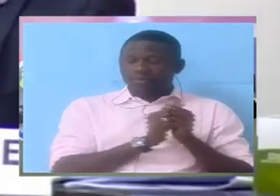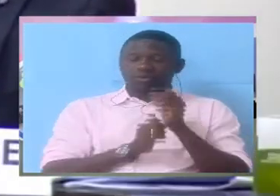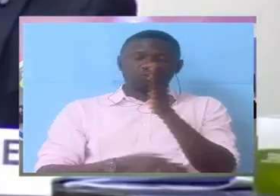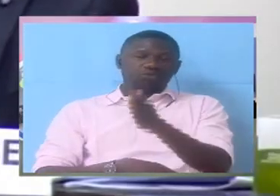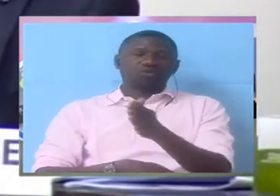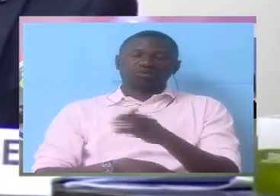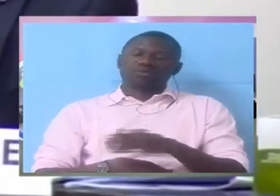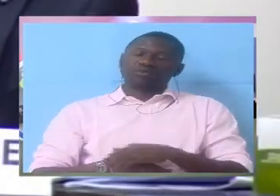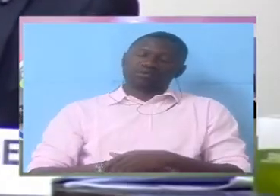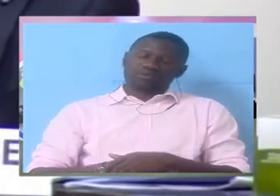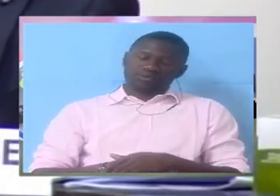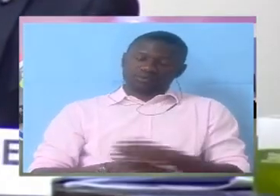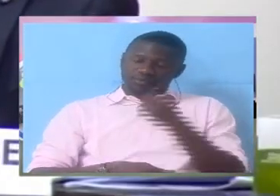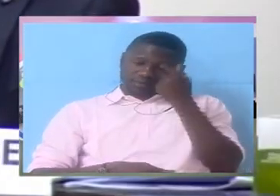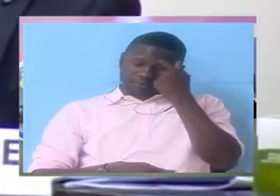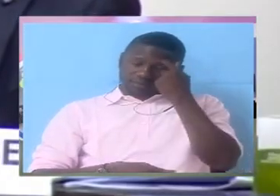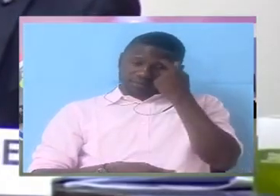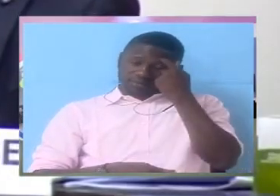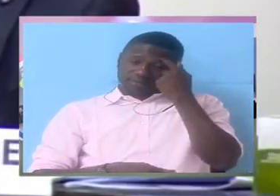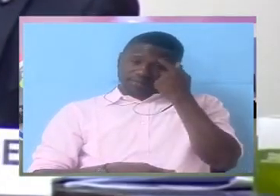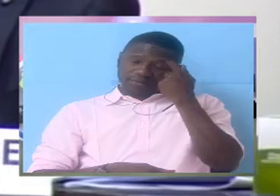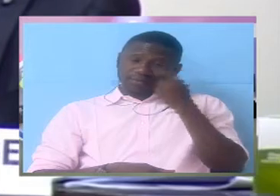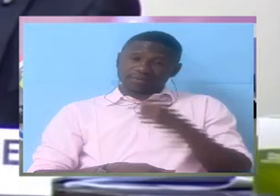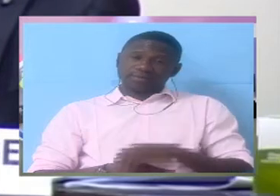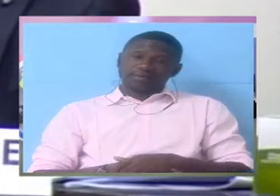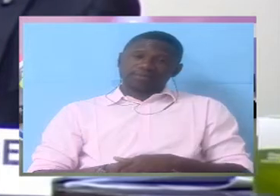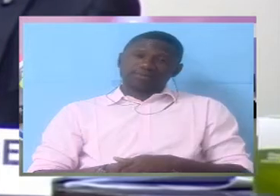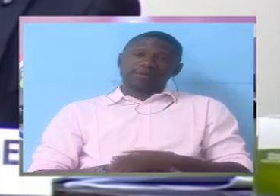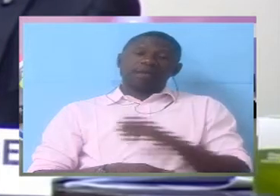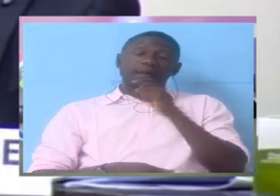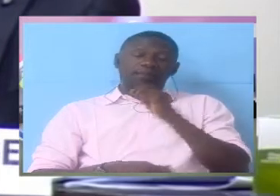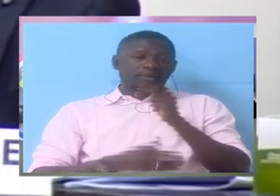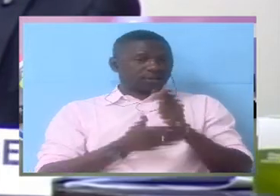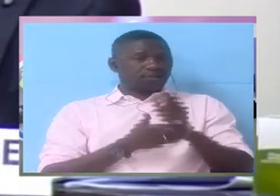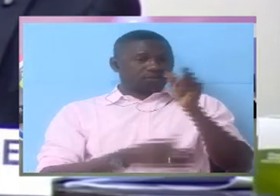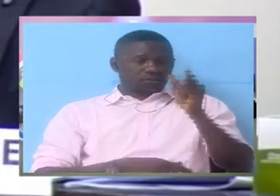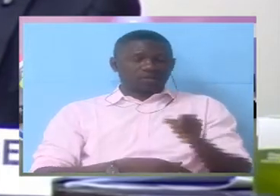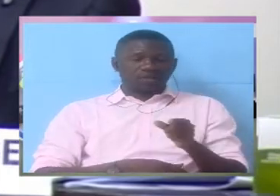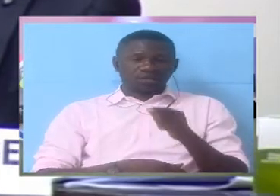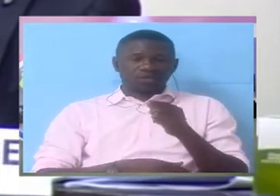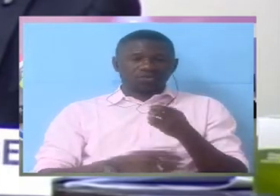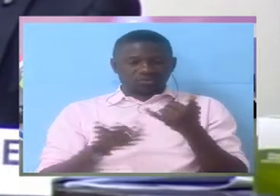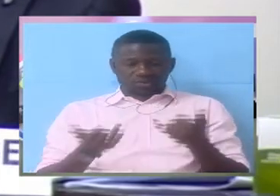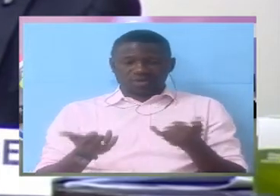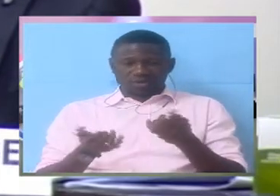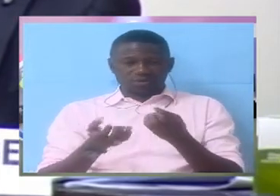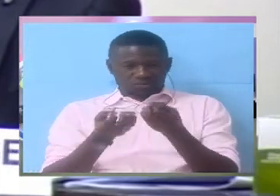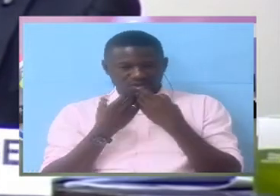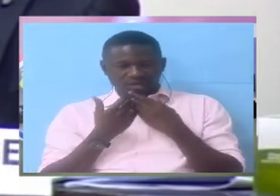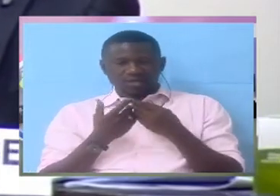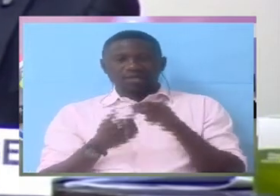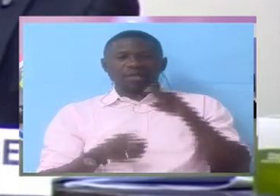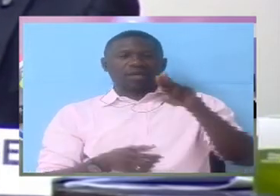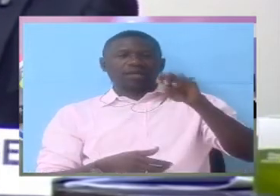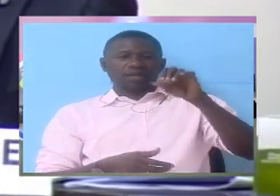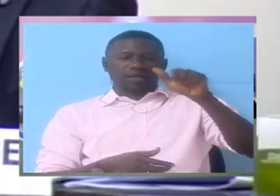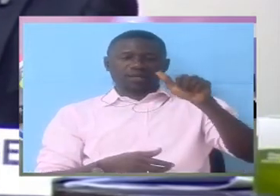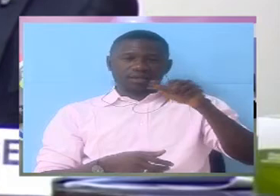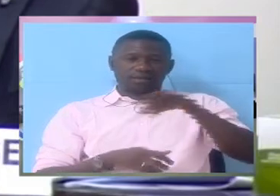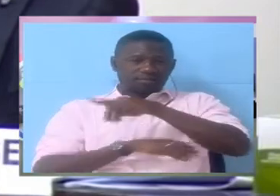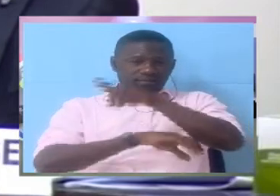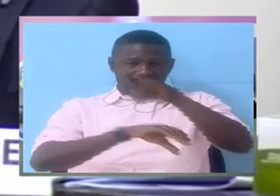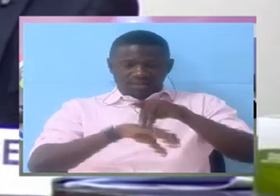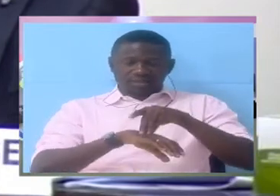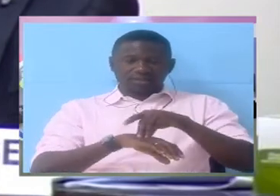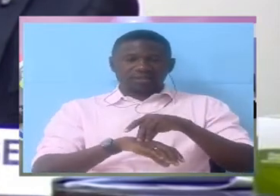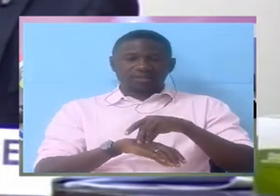Sero. You just told us the NIA was a torture institution. NIA mudingiralo miyalan ko tajire ya de ku dingiralam. True?